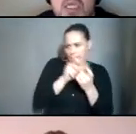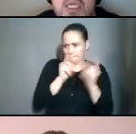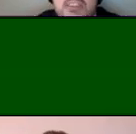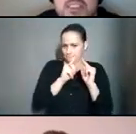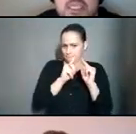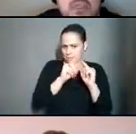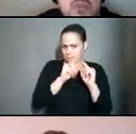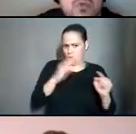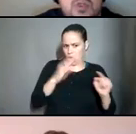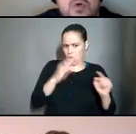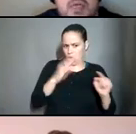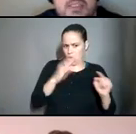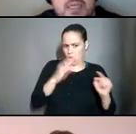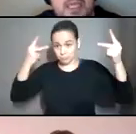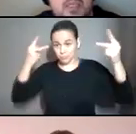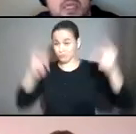they need.